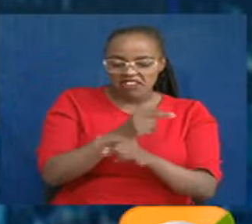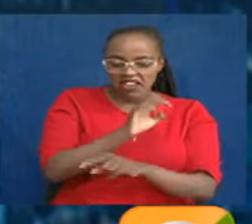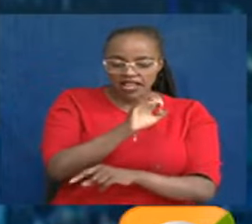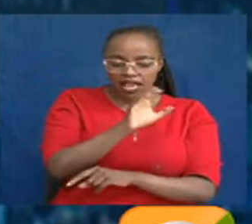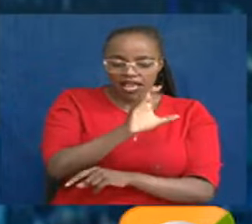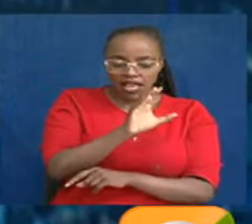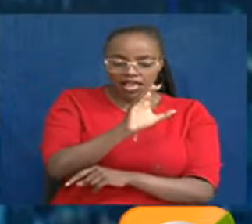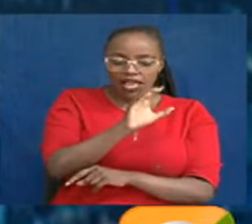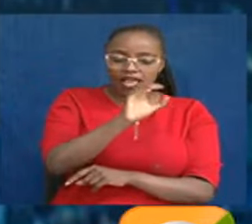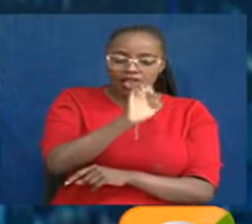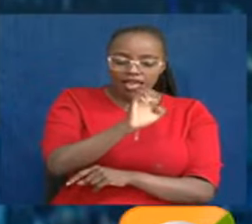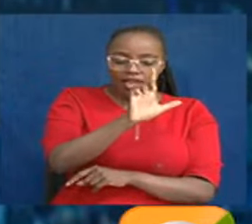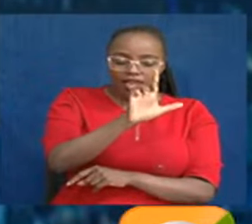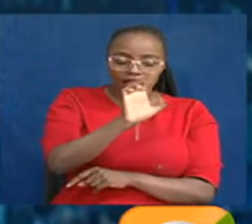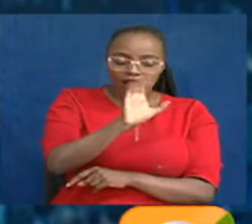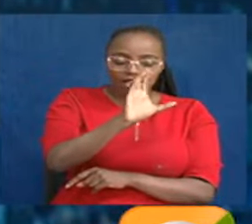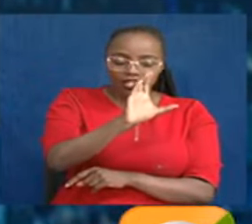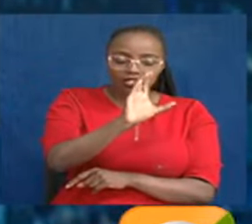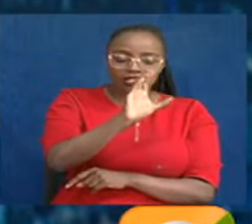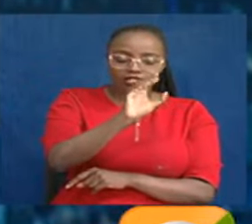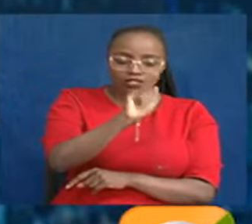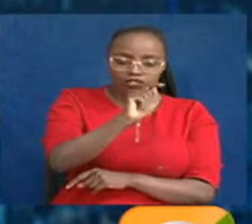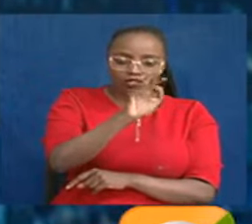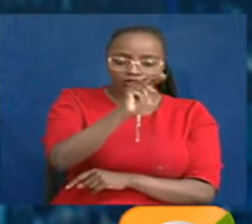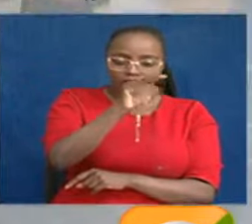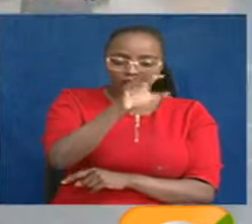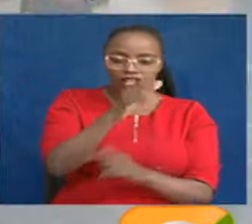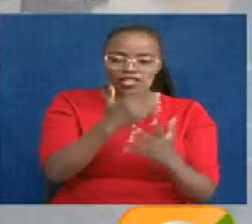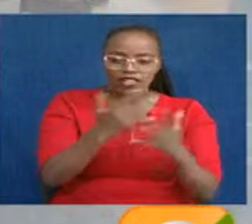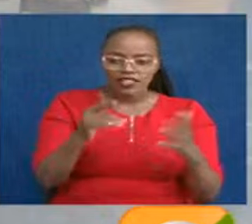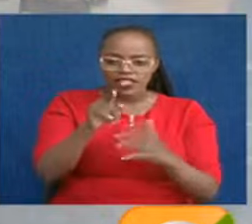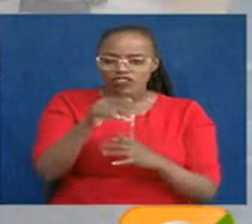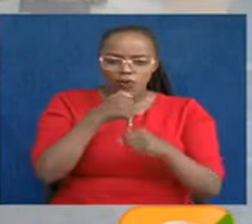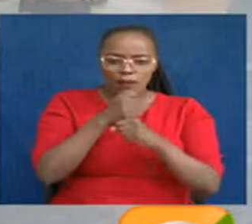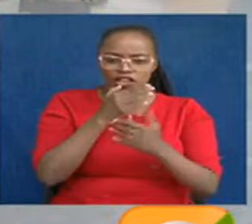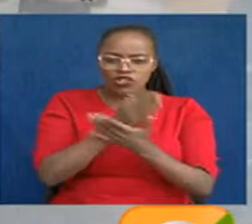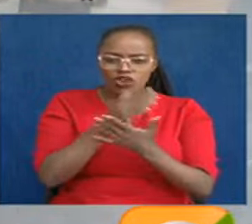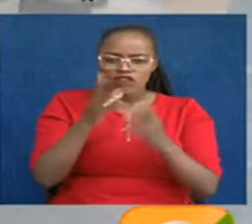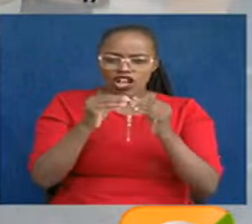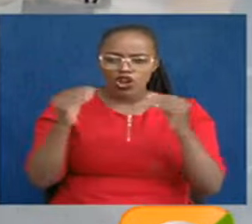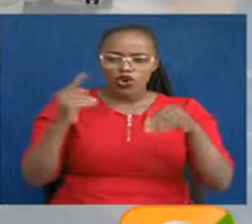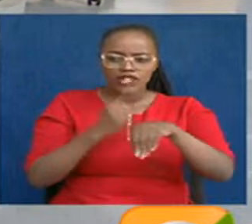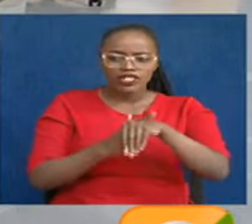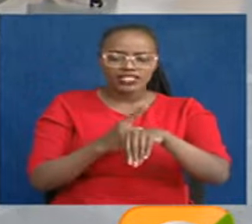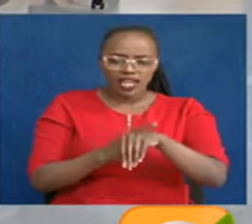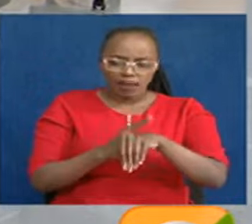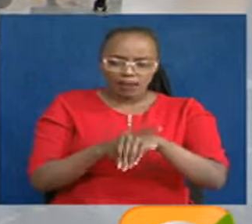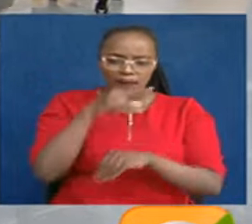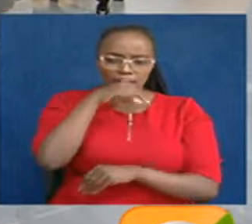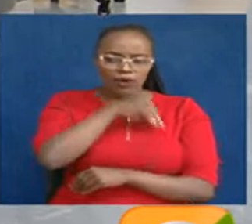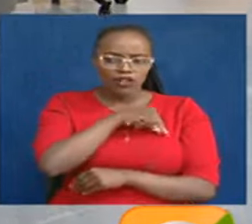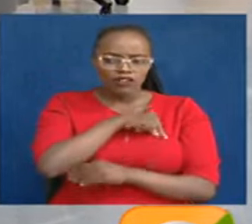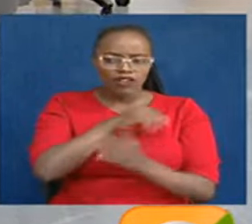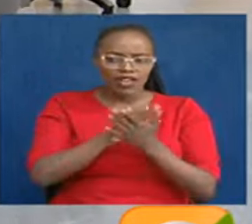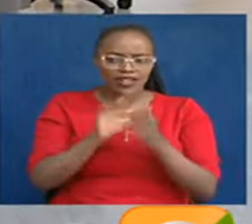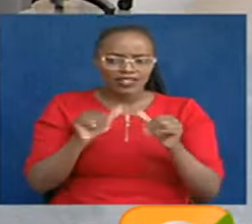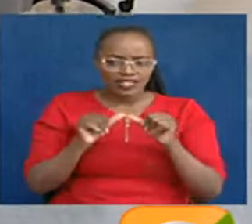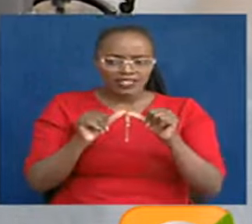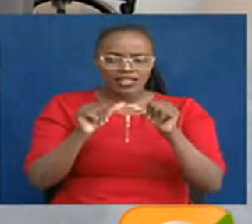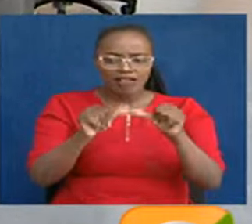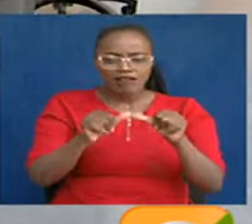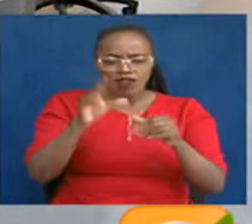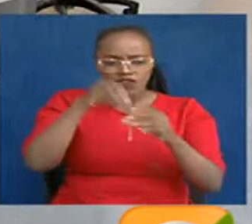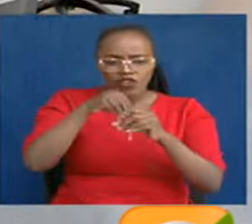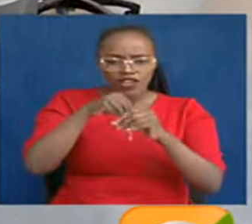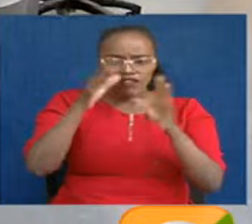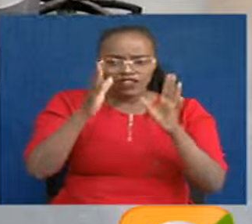manufacturing, which Kenya has just started. Okay, and how do you ensure long-term profitability and sustainability for